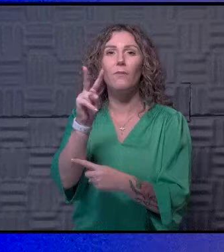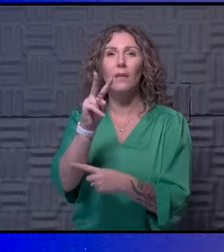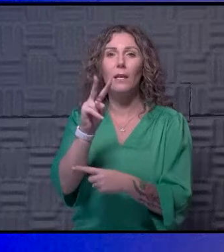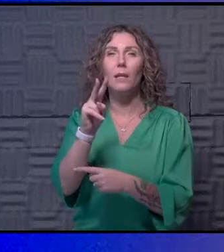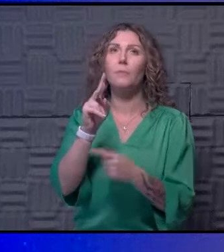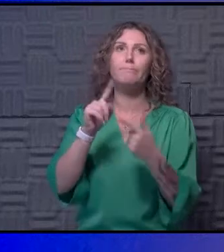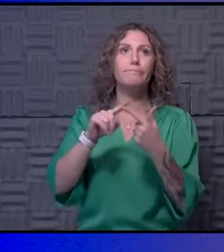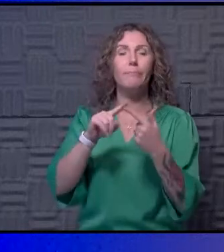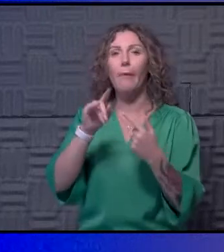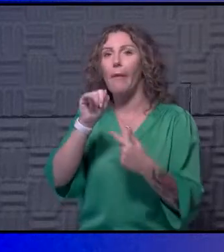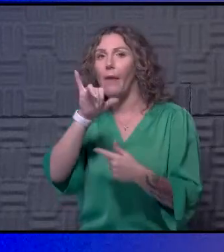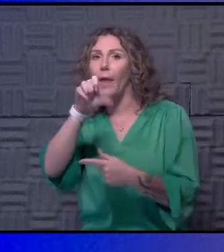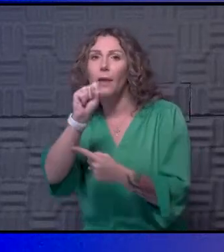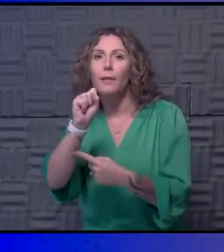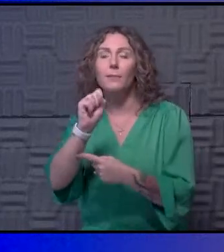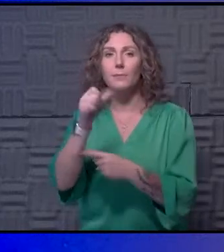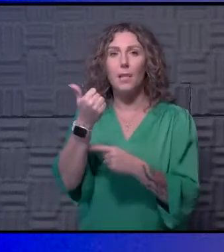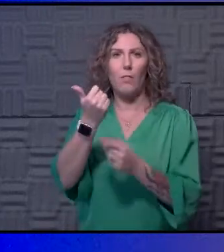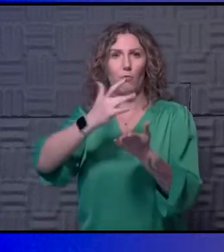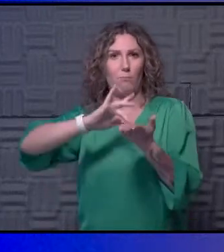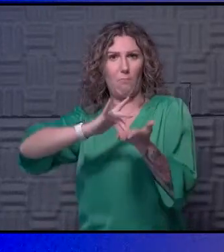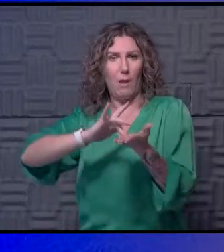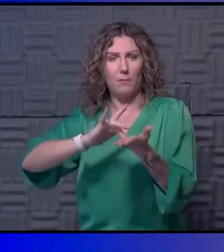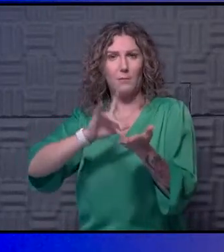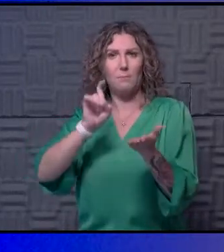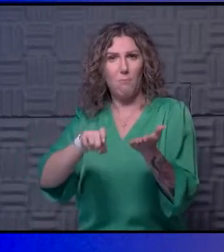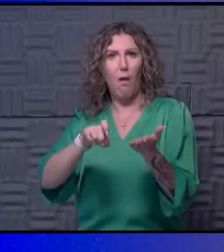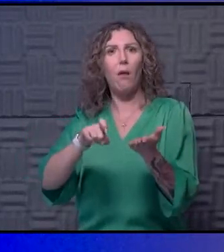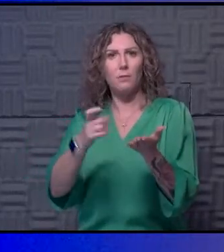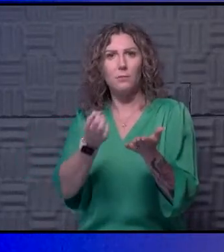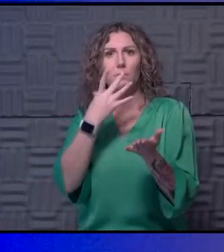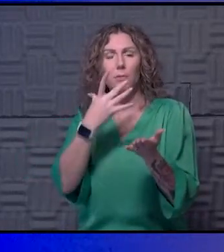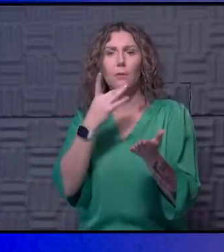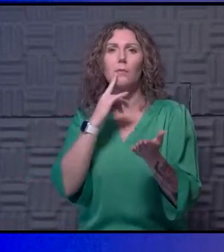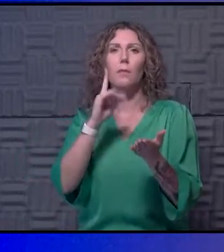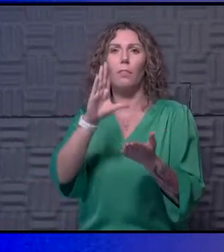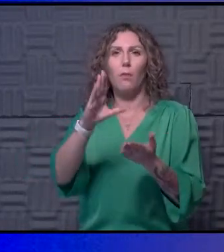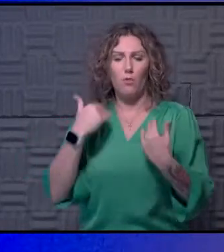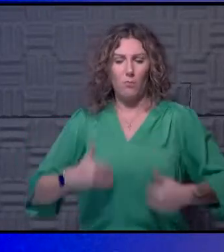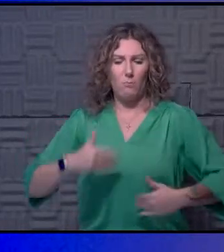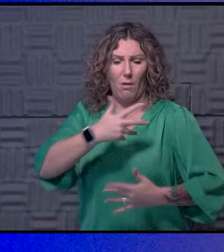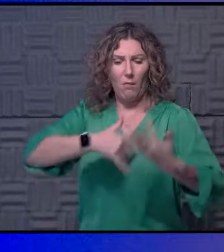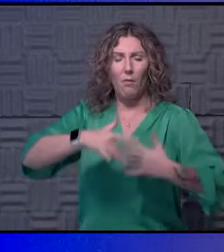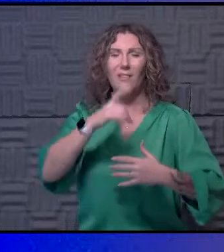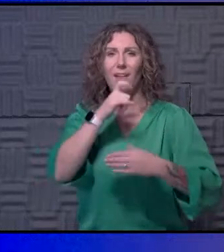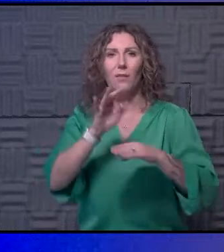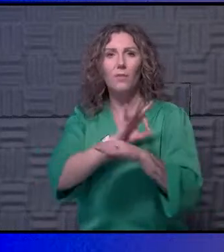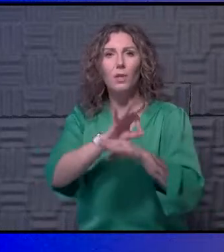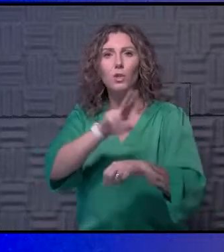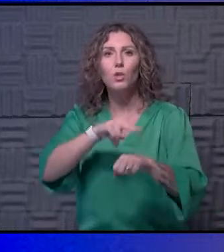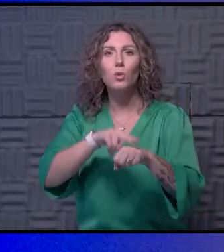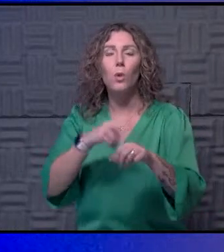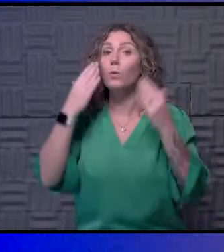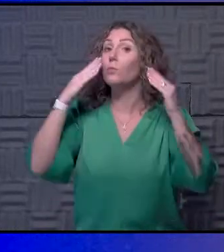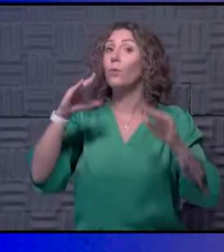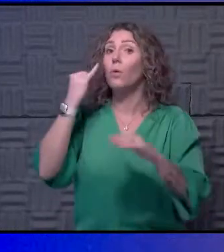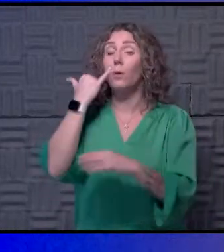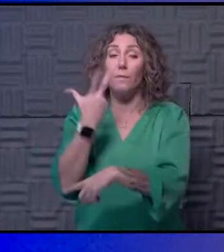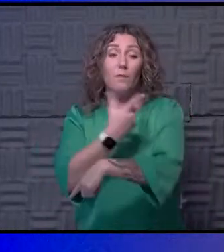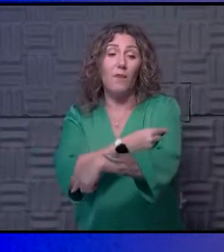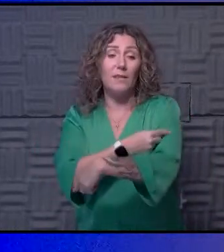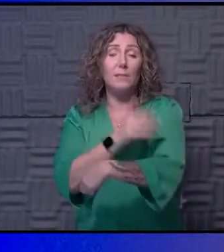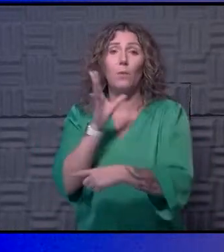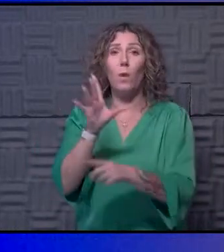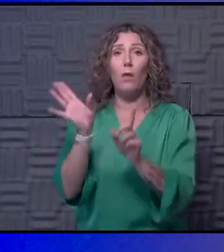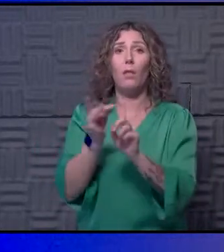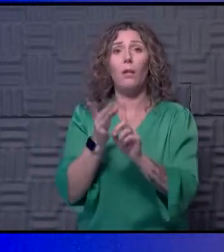other medications that allow their immune system to not function as normal, we don't know if the vaccine will take, if you will.